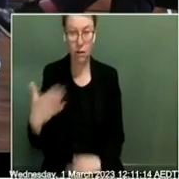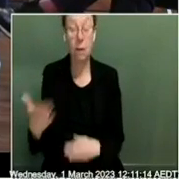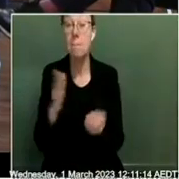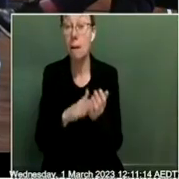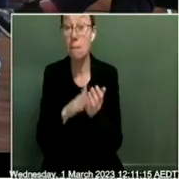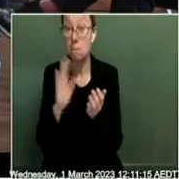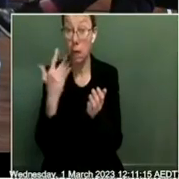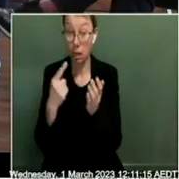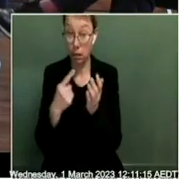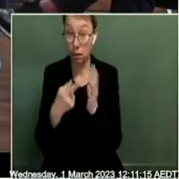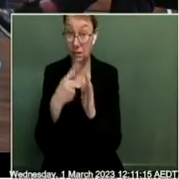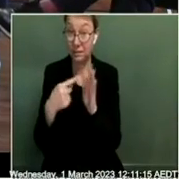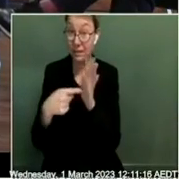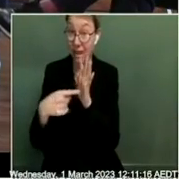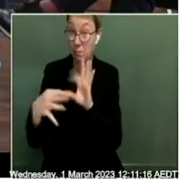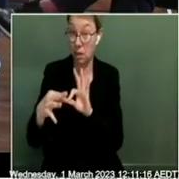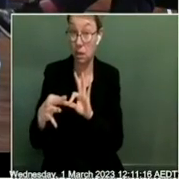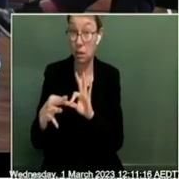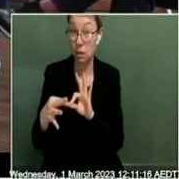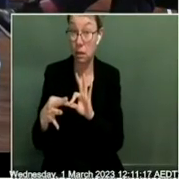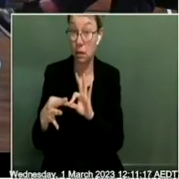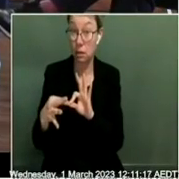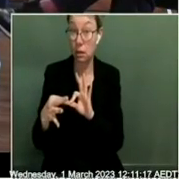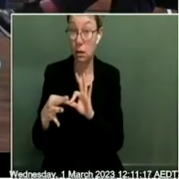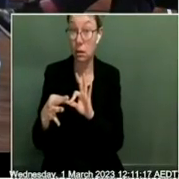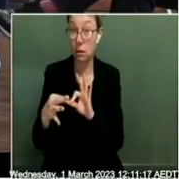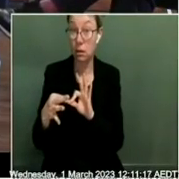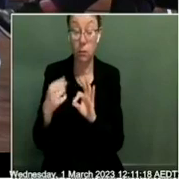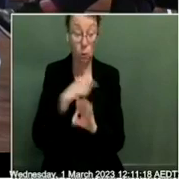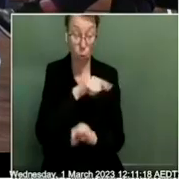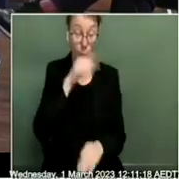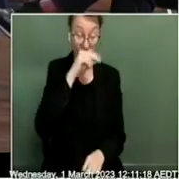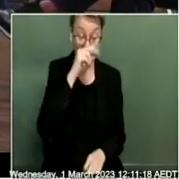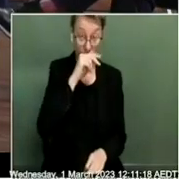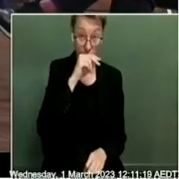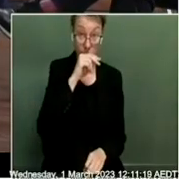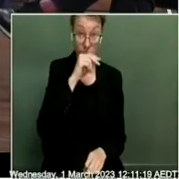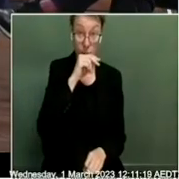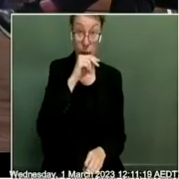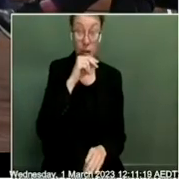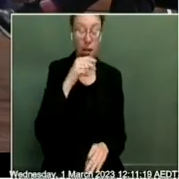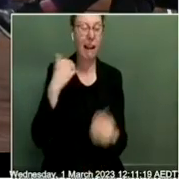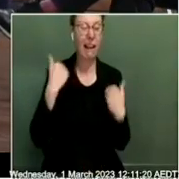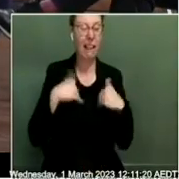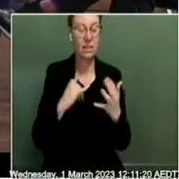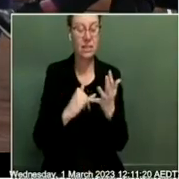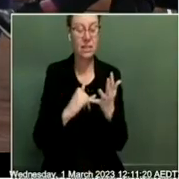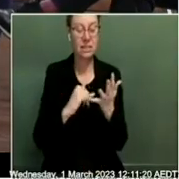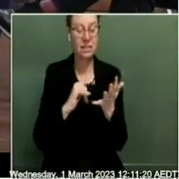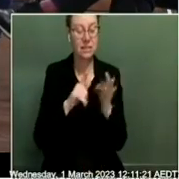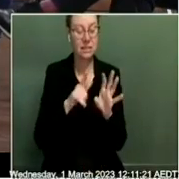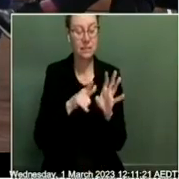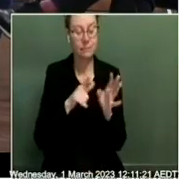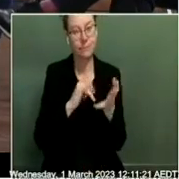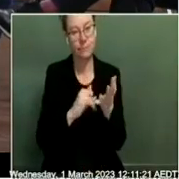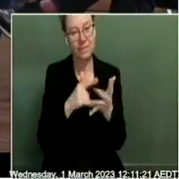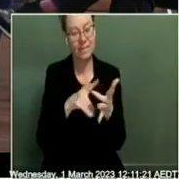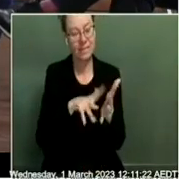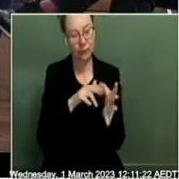because she went into hospital when we were little. We were living in Sylvan then. Joanne was 12 months old, and our nan from Sydney had to come and get us, but,